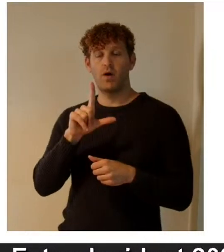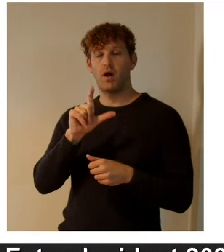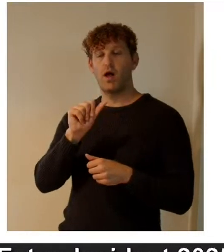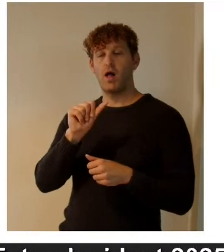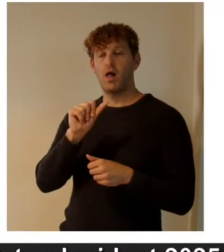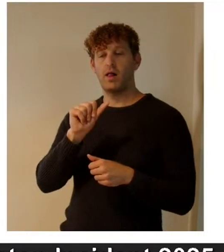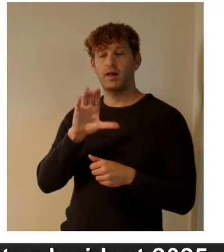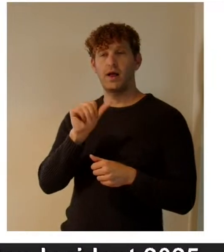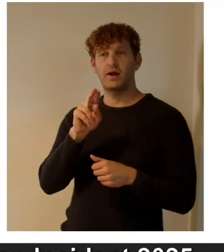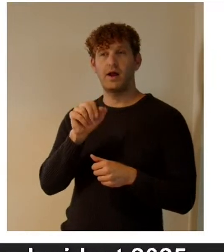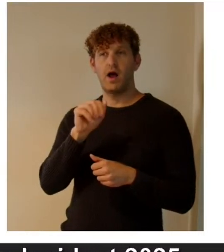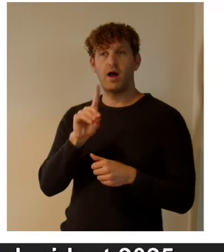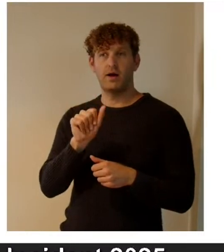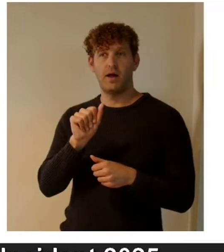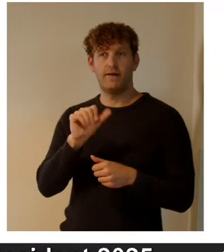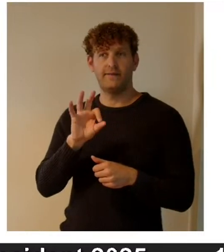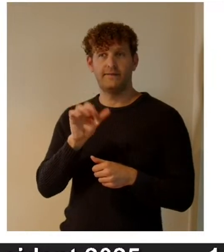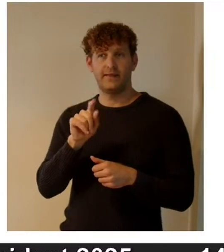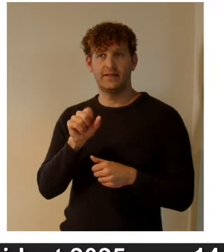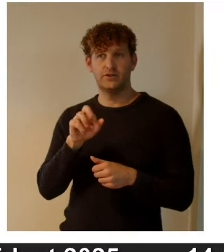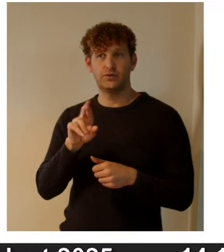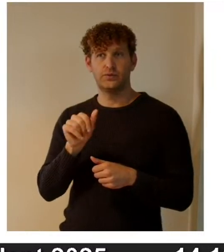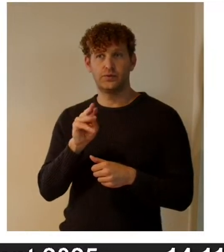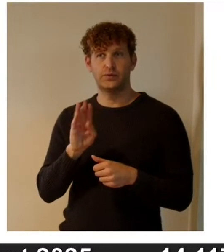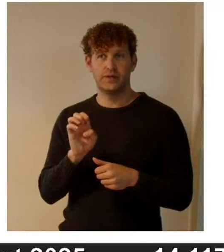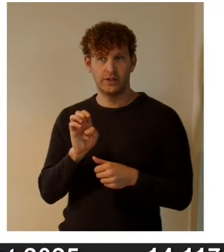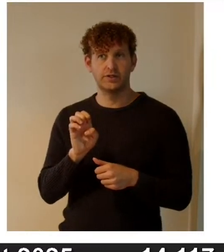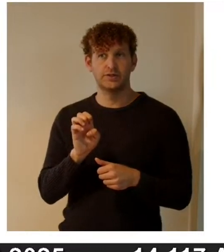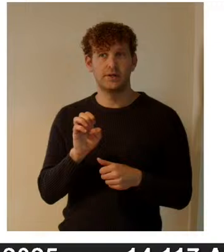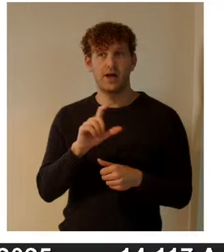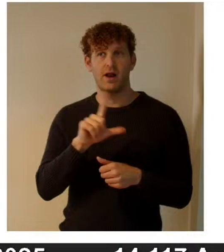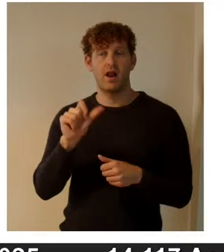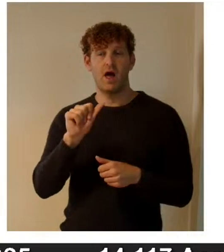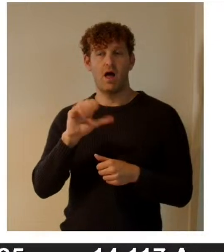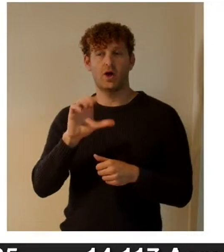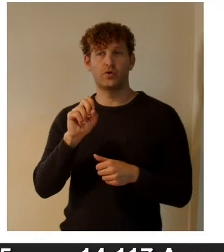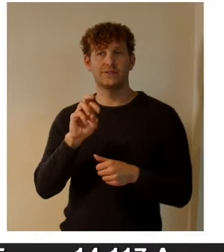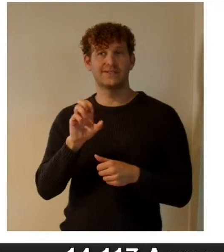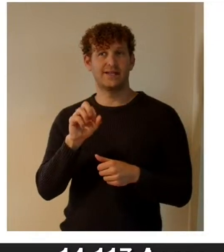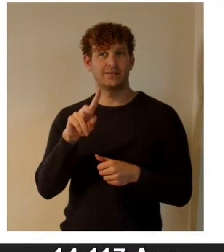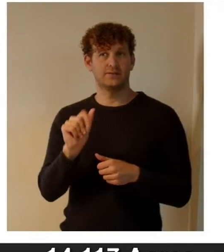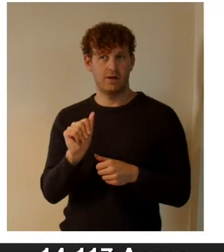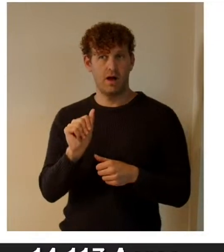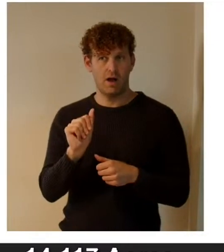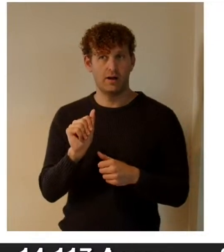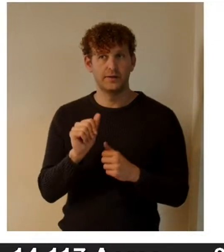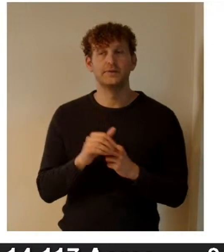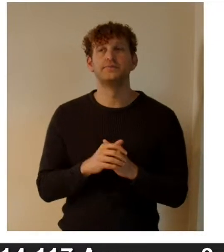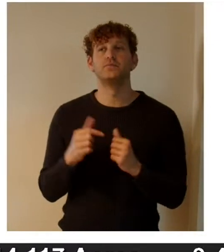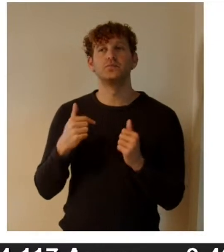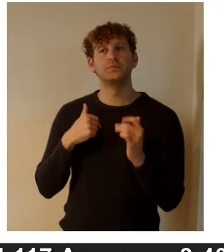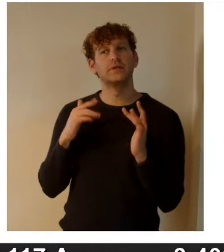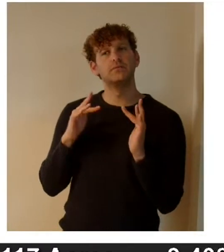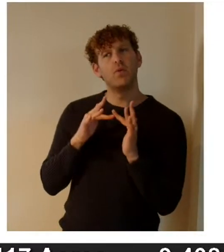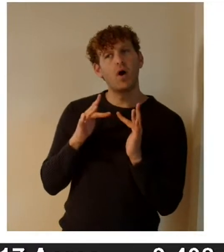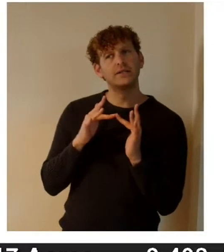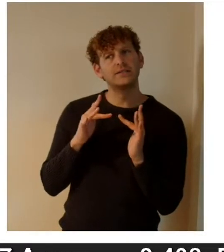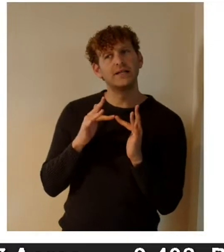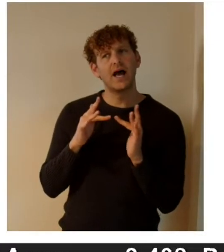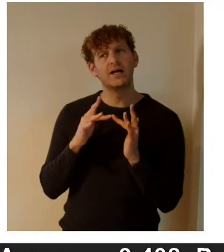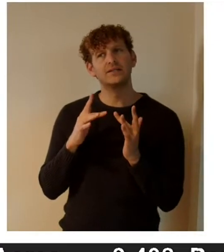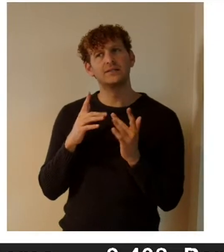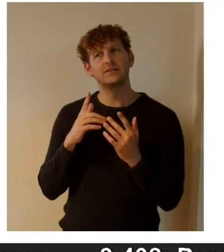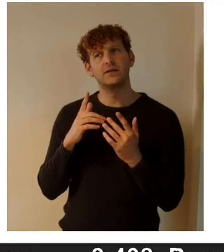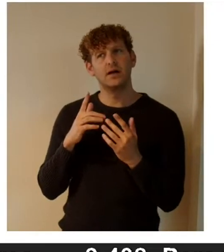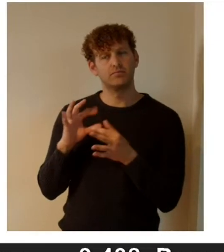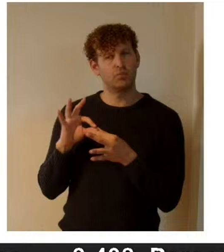Crescenta. So I've been asked questions in regards to 911 services in the area. So as a reminder